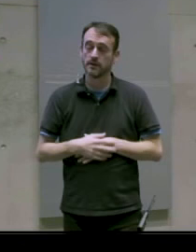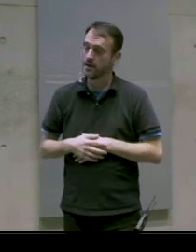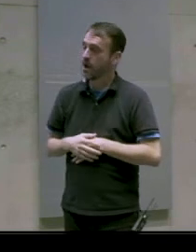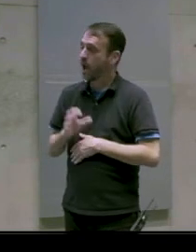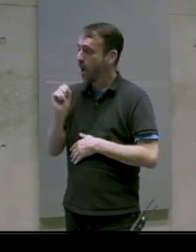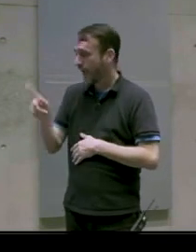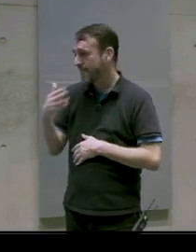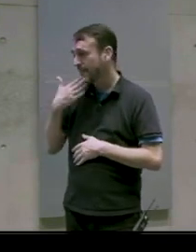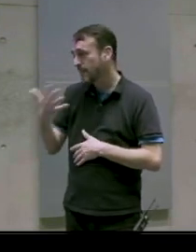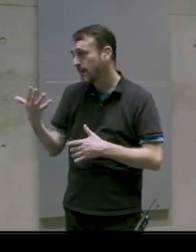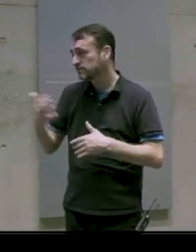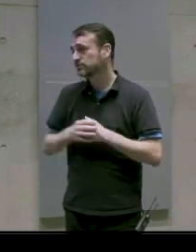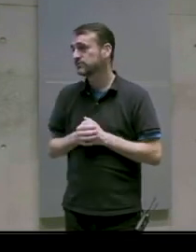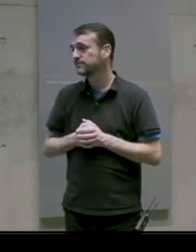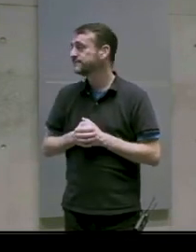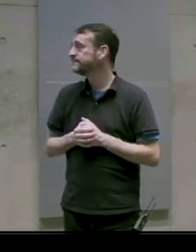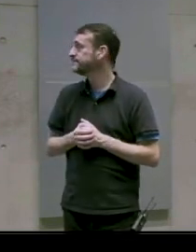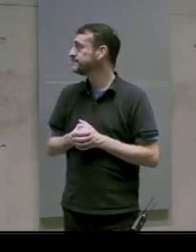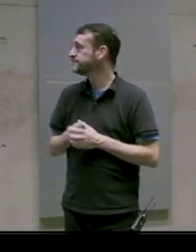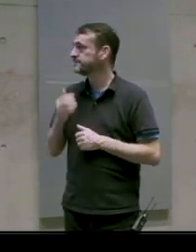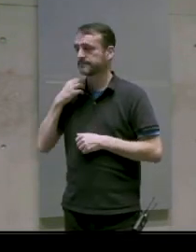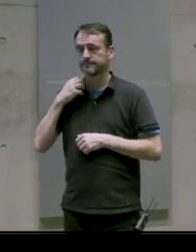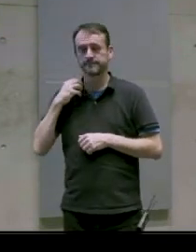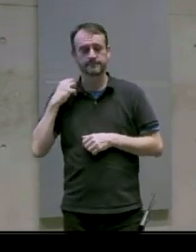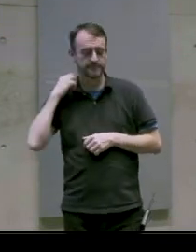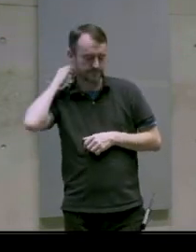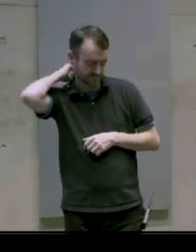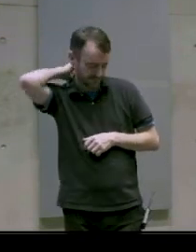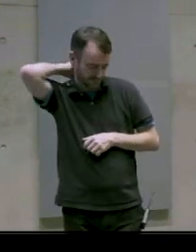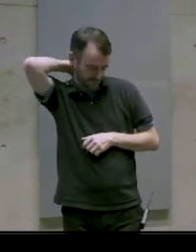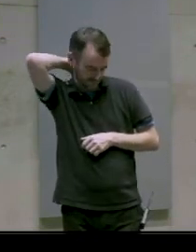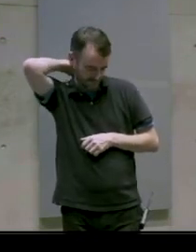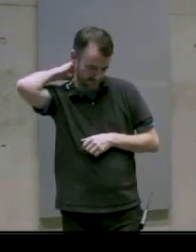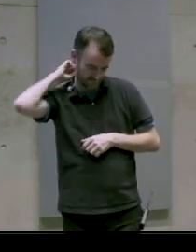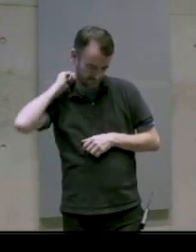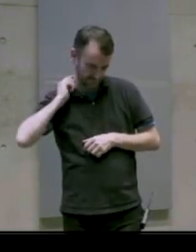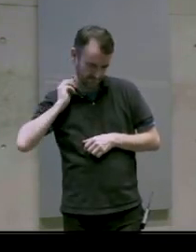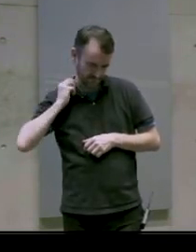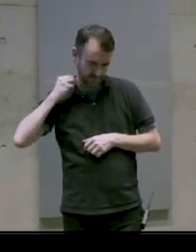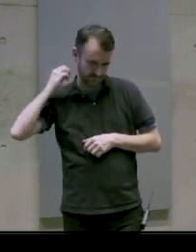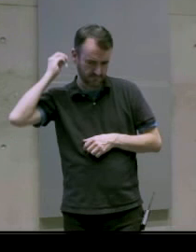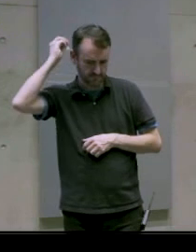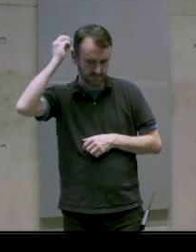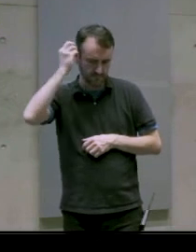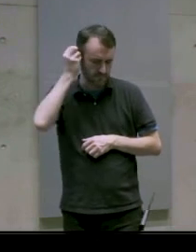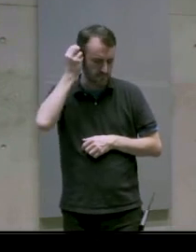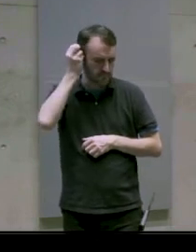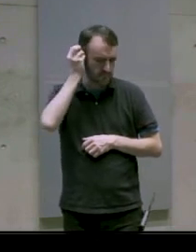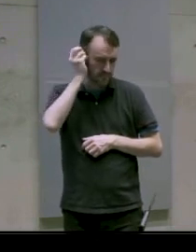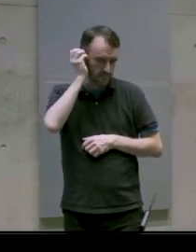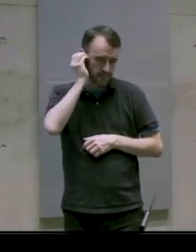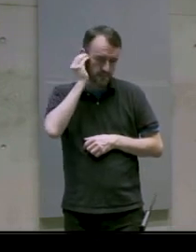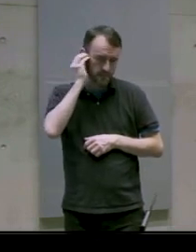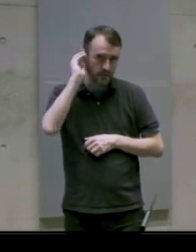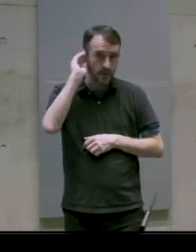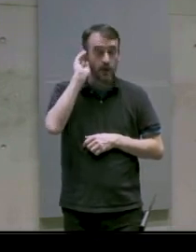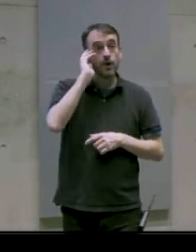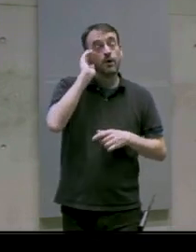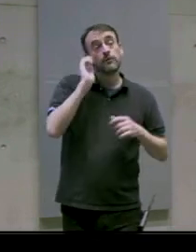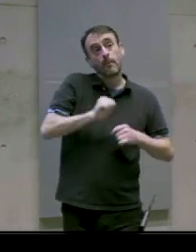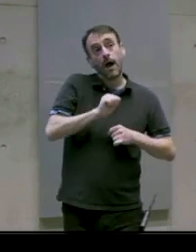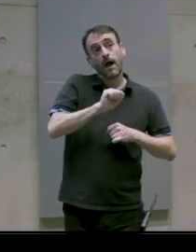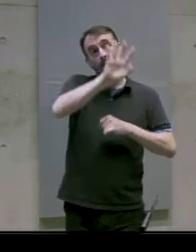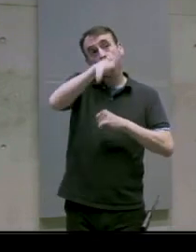Okay, thank you very much. So the point of that is that I just sort of put in my flowchart in the previous thing, it